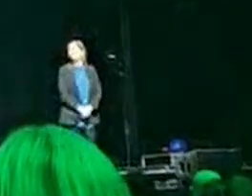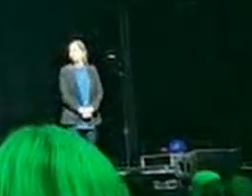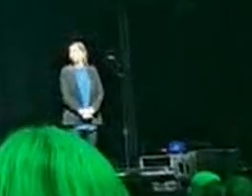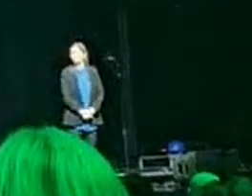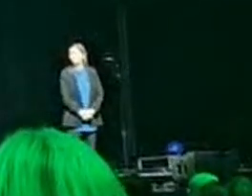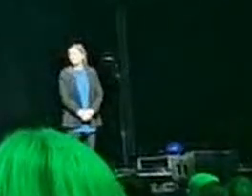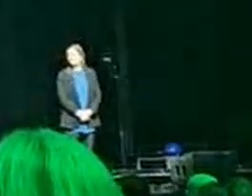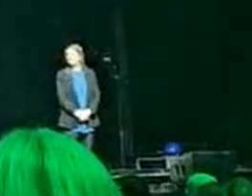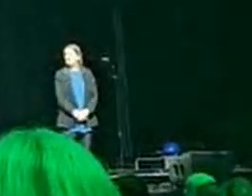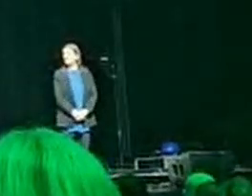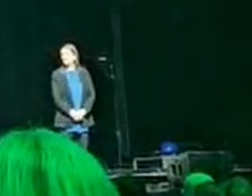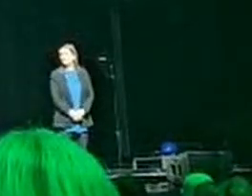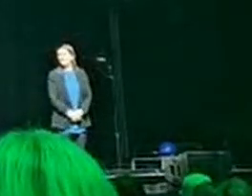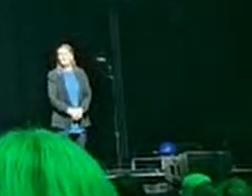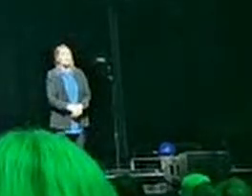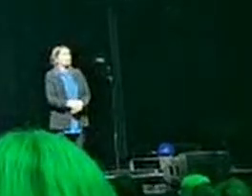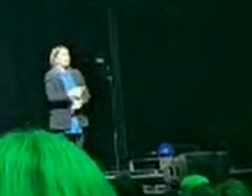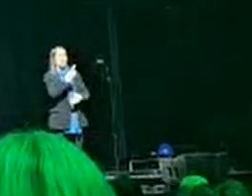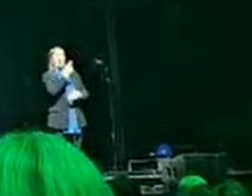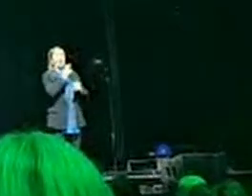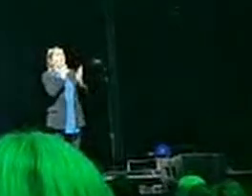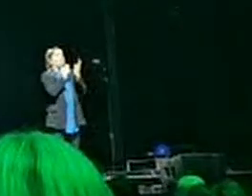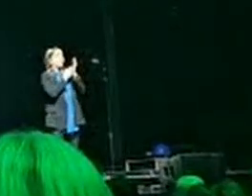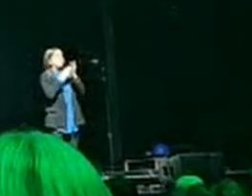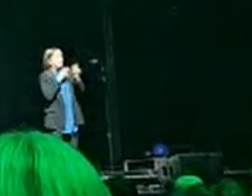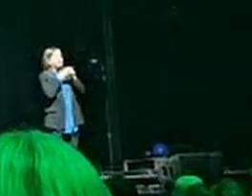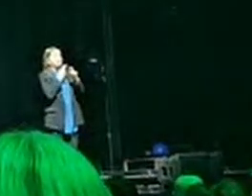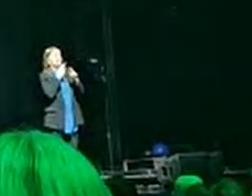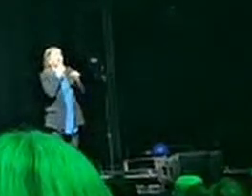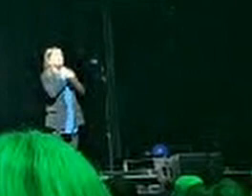And the Arena isn't the only club that black people went to.